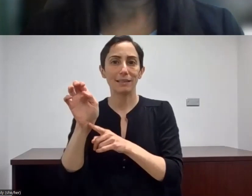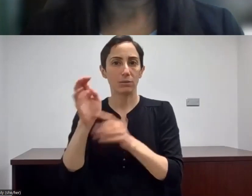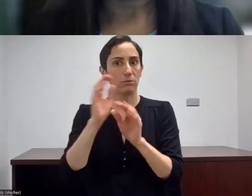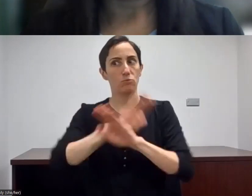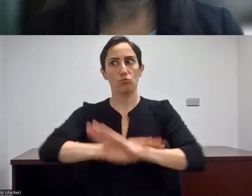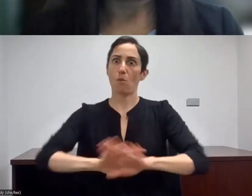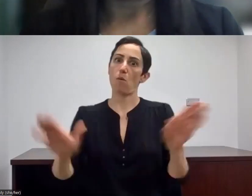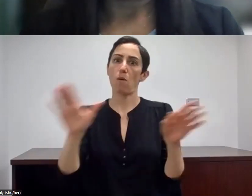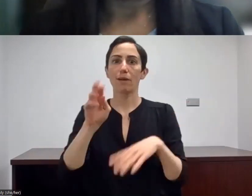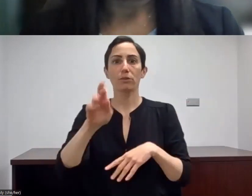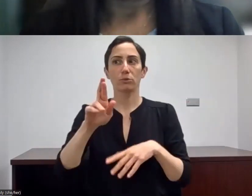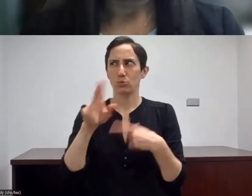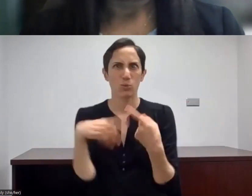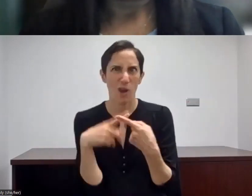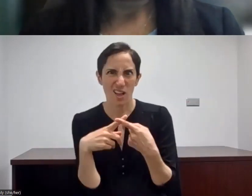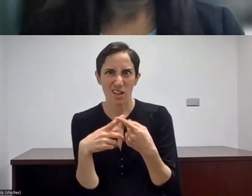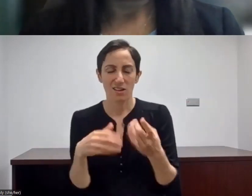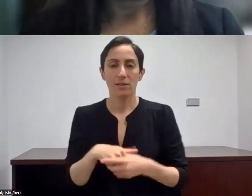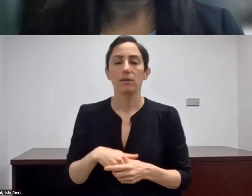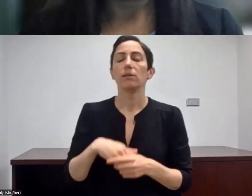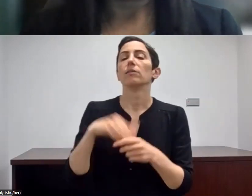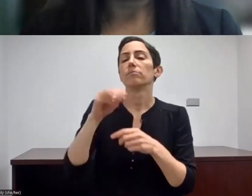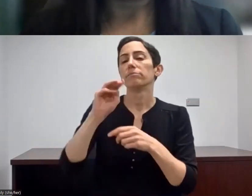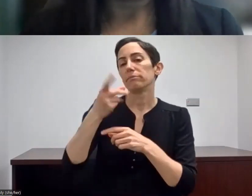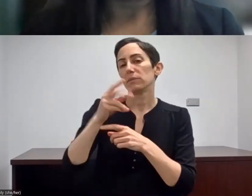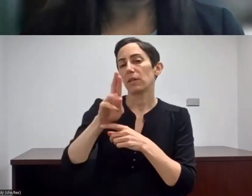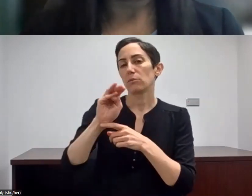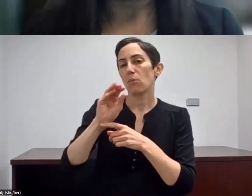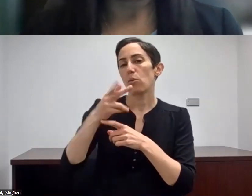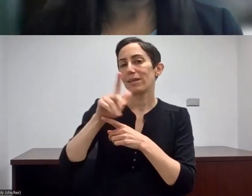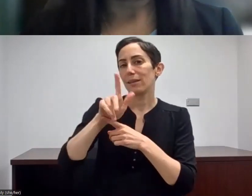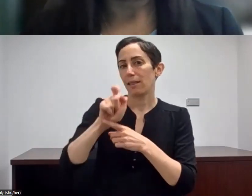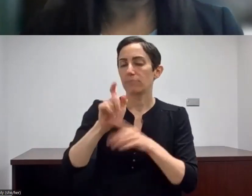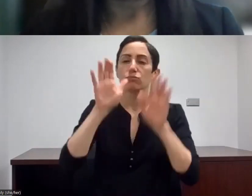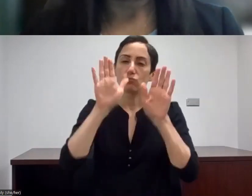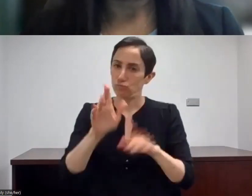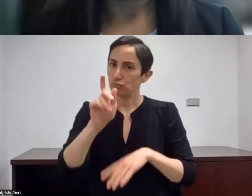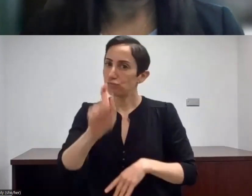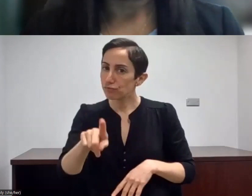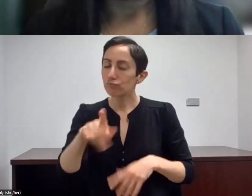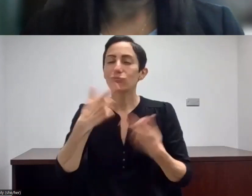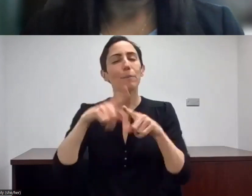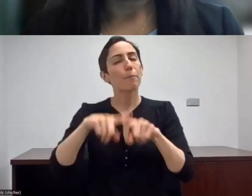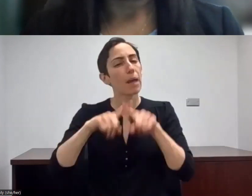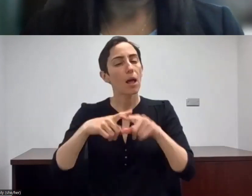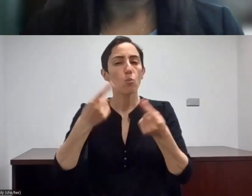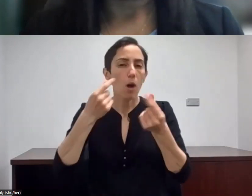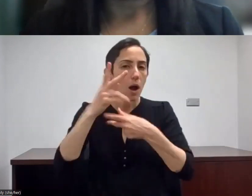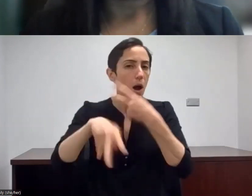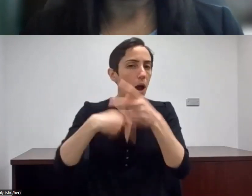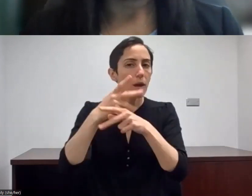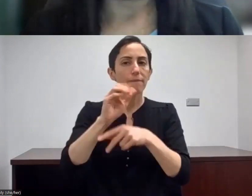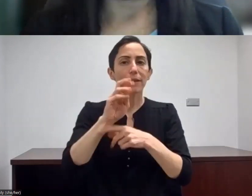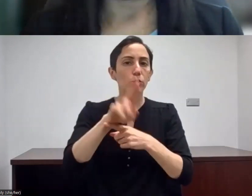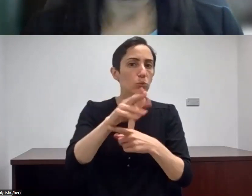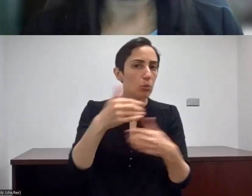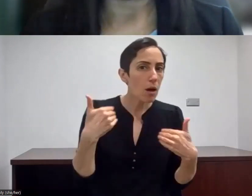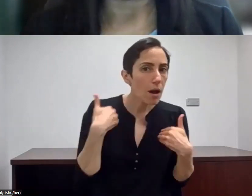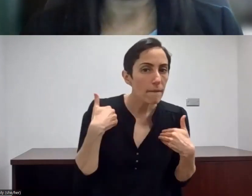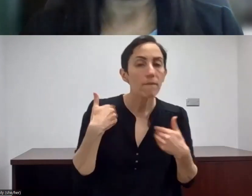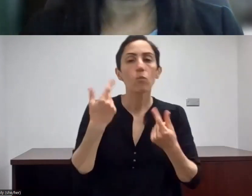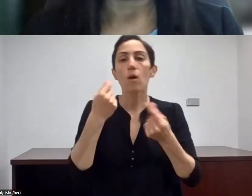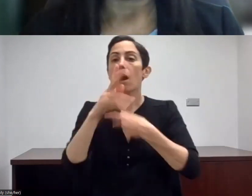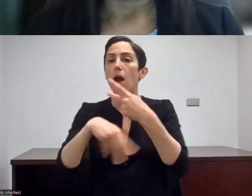dependent on the cancer and the treatment that's given. What I like to think of